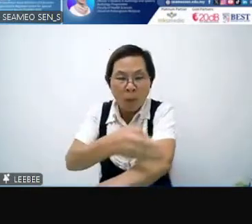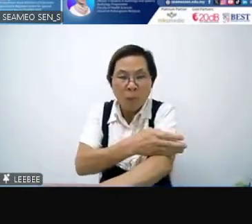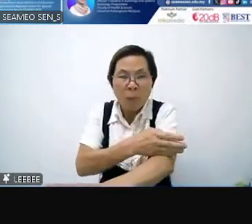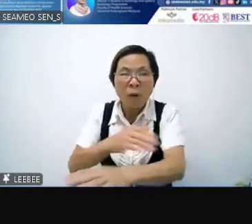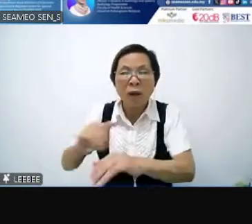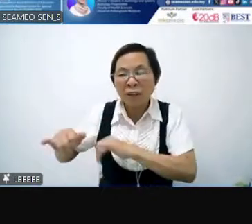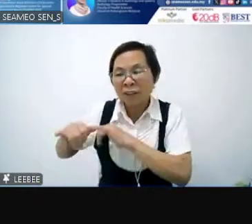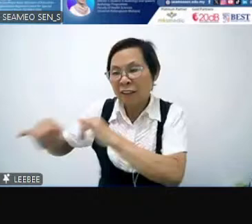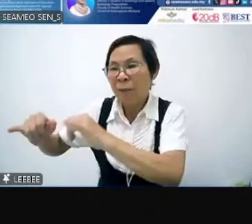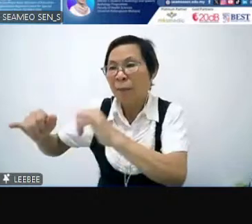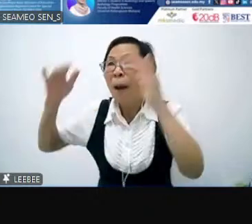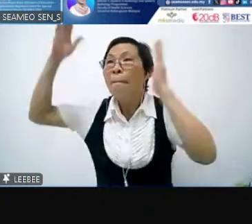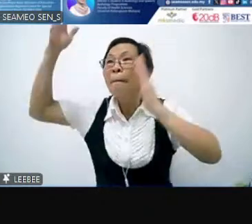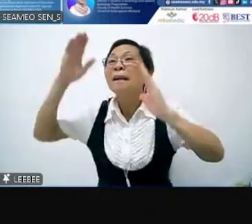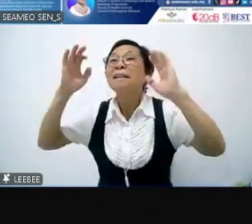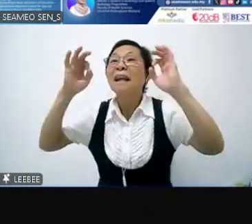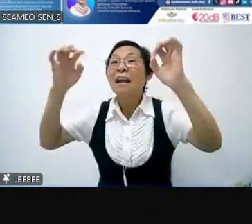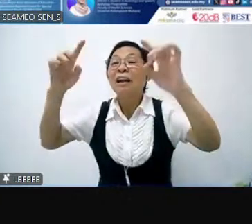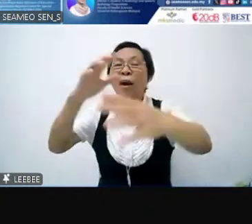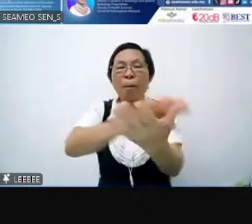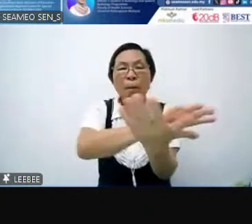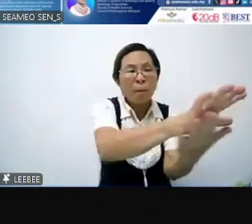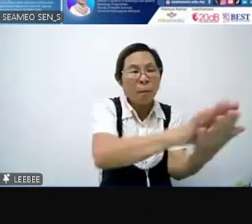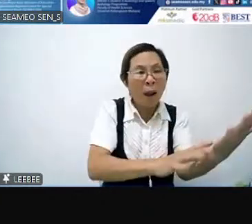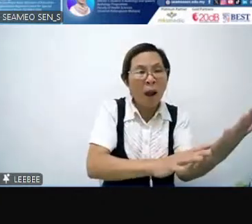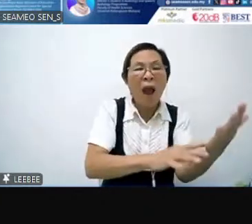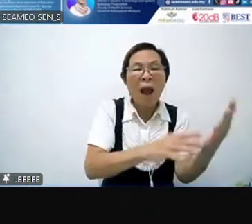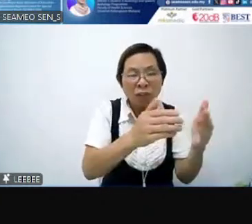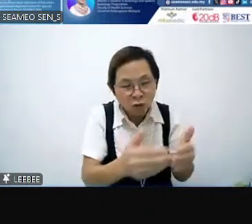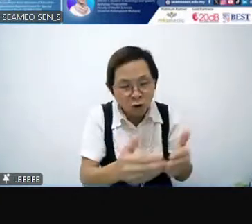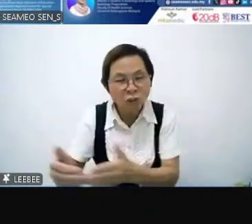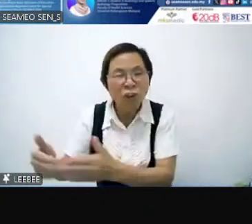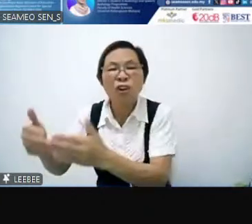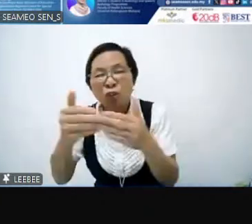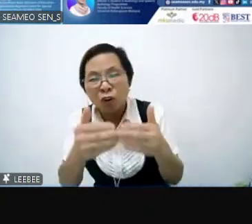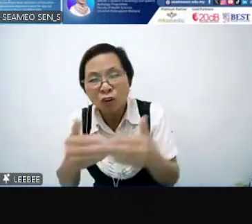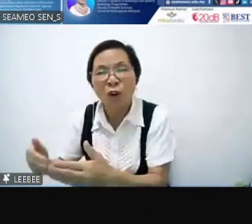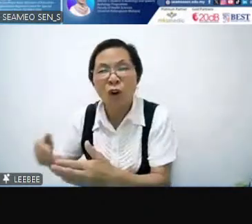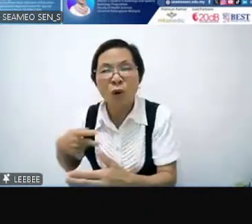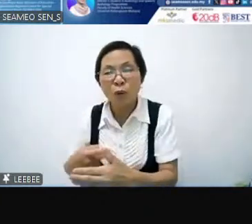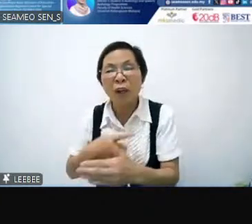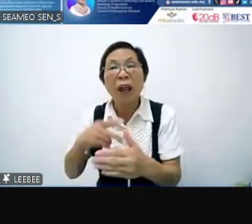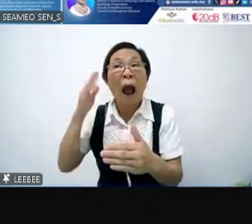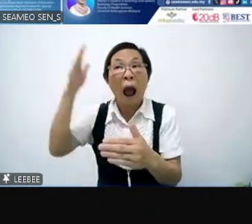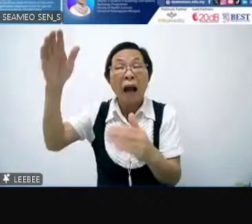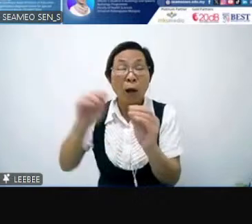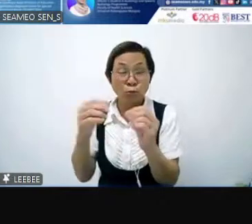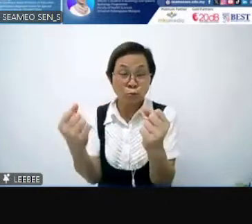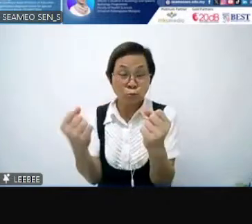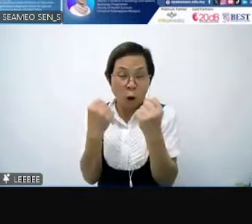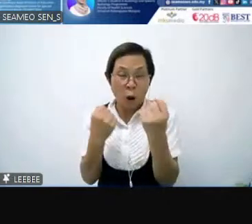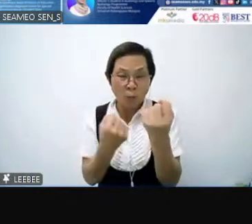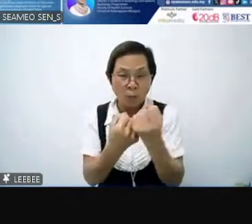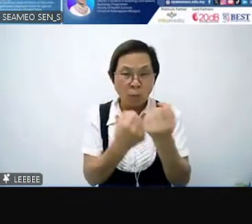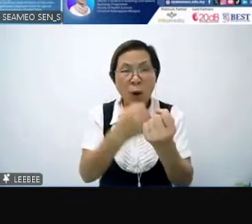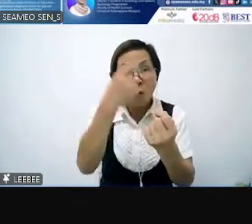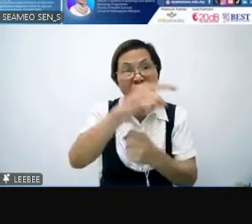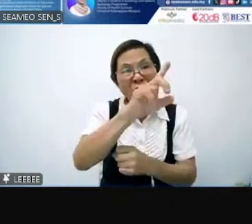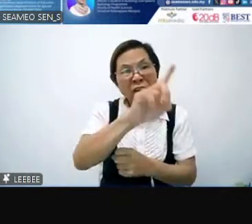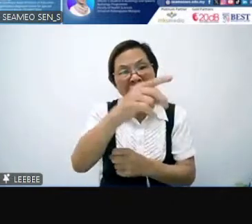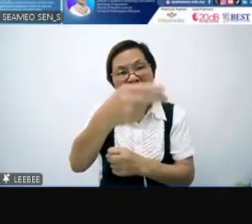Malaysian Education Blueprint, and with continued efforts, we can further strengthen support for DHA